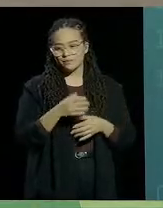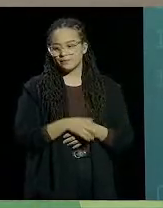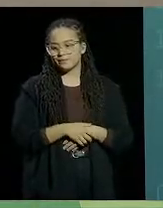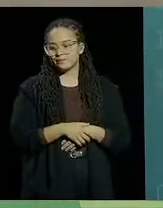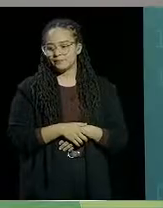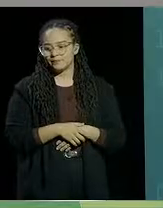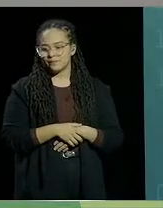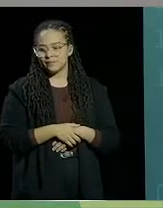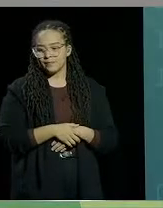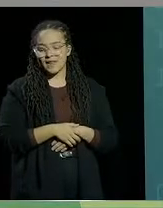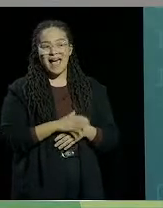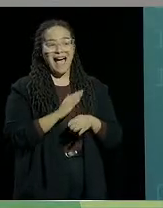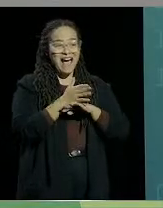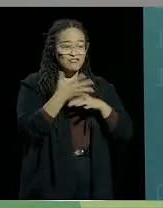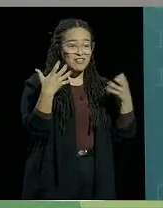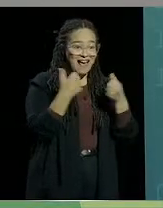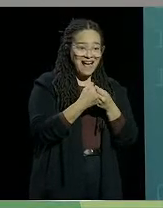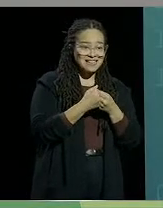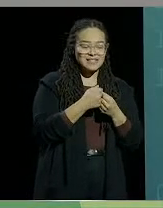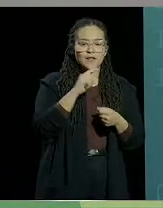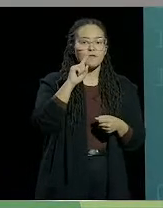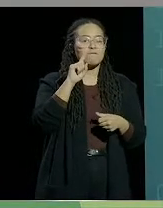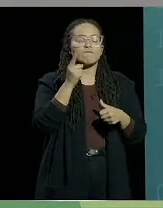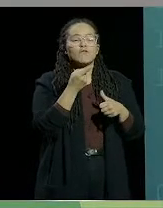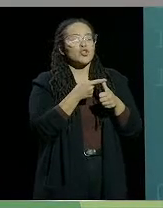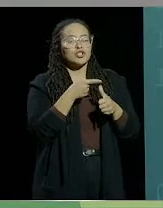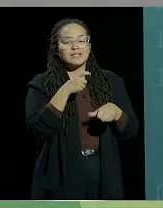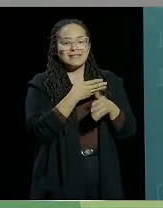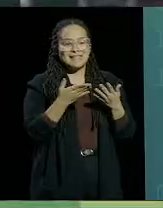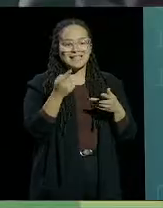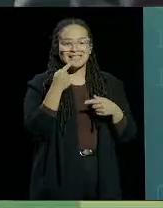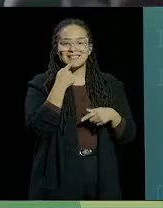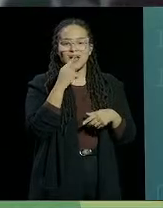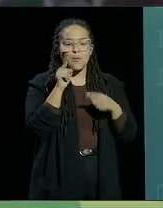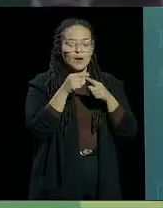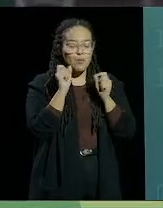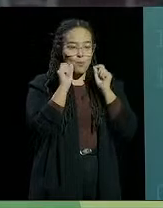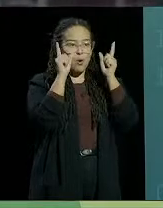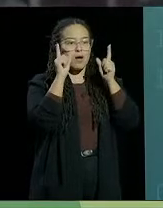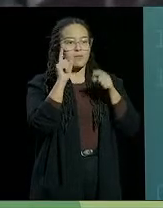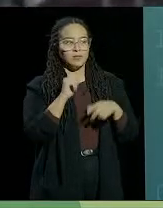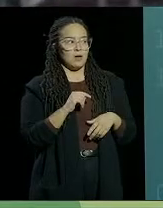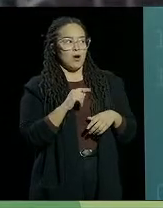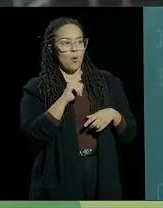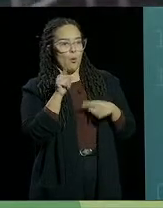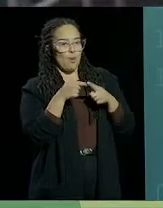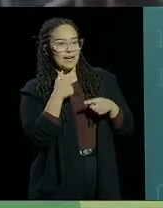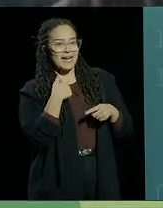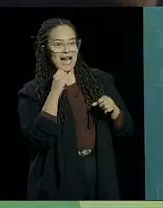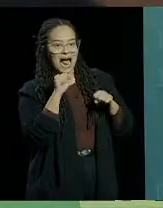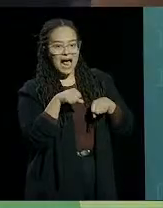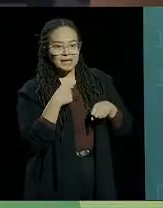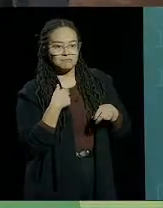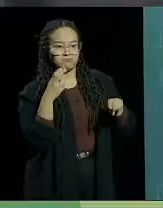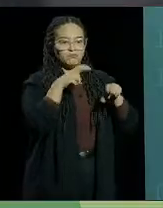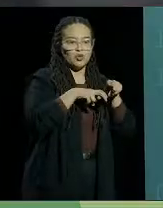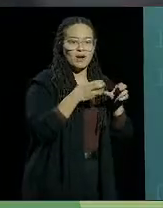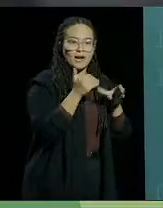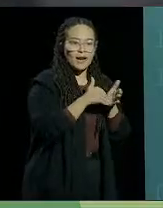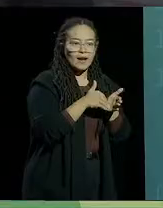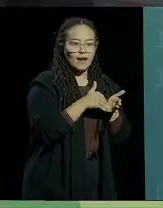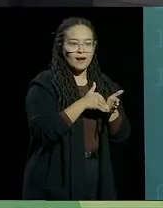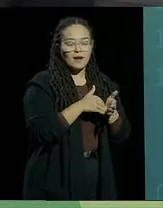After the accident happened, like one of the first things he said when he woke up from his coma was, "When do I get back in a race car?"